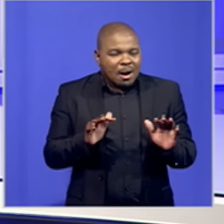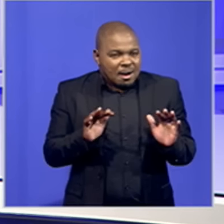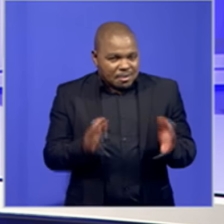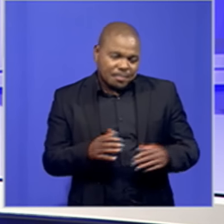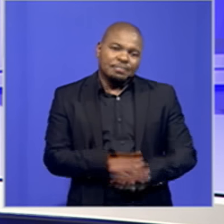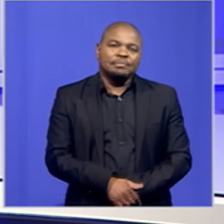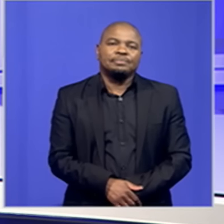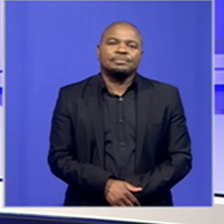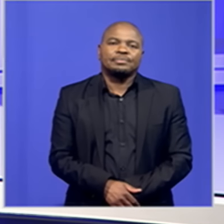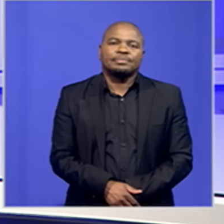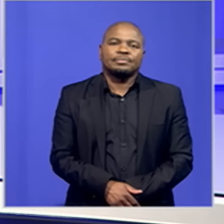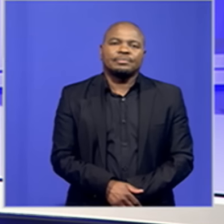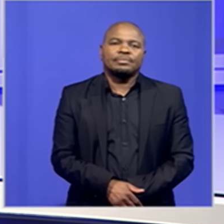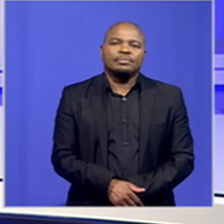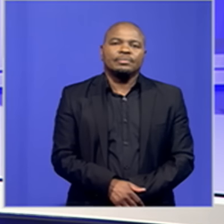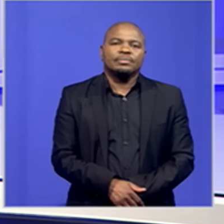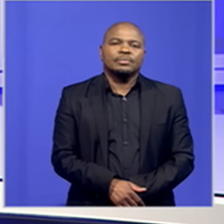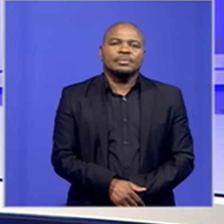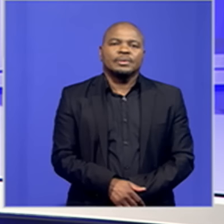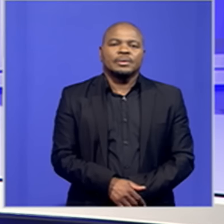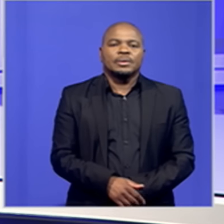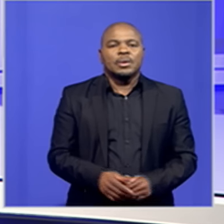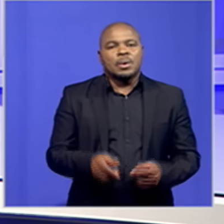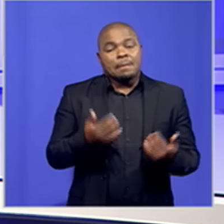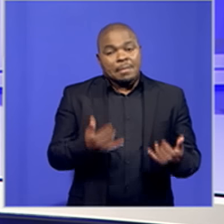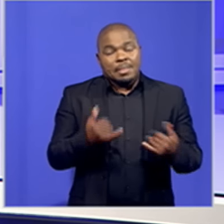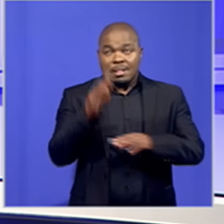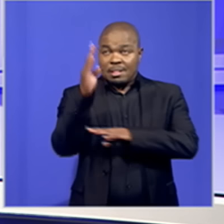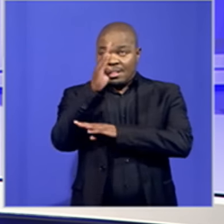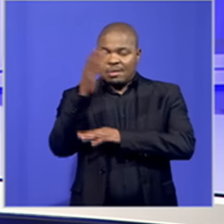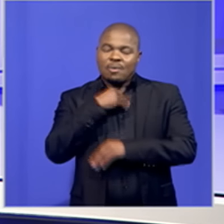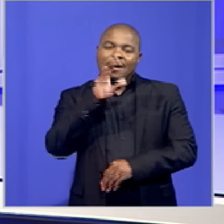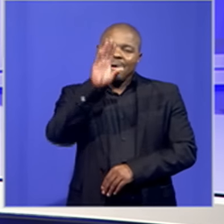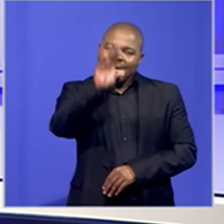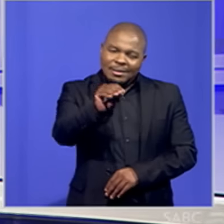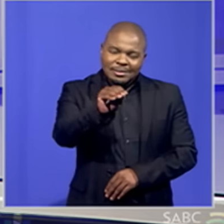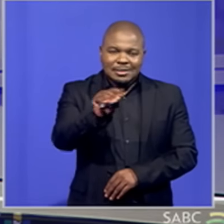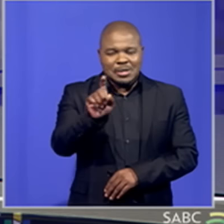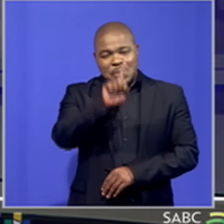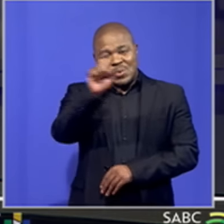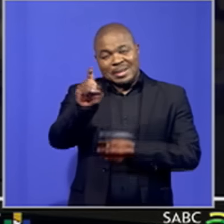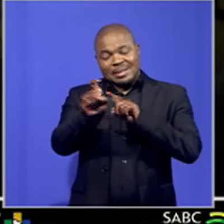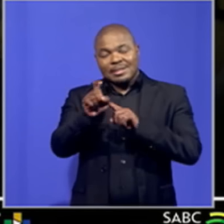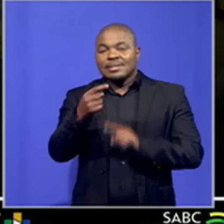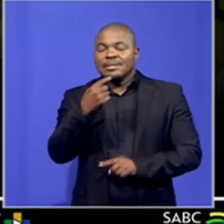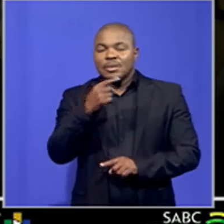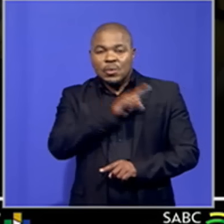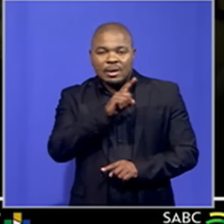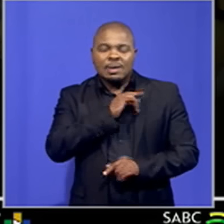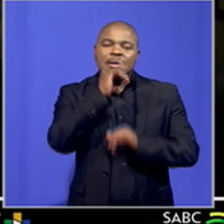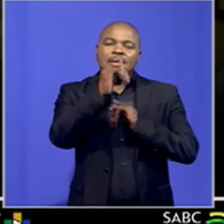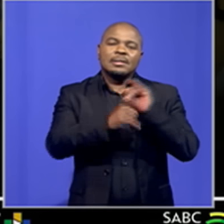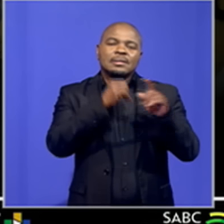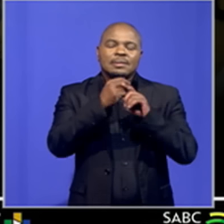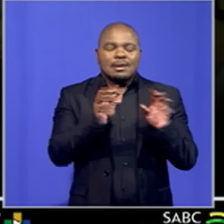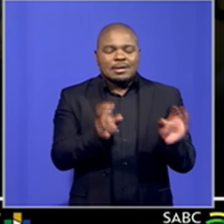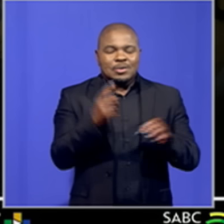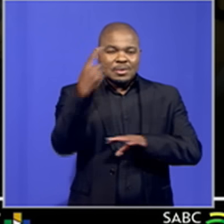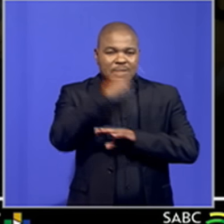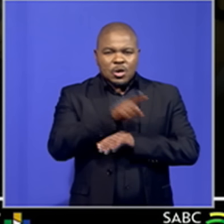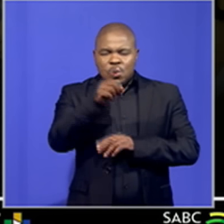yone. Me mogaetsho re go buditse potso jaaka gompieno re keteka letsatsi la radio la lefatshe wena o